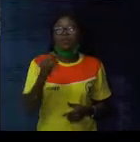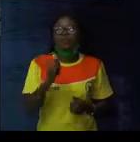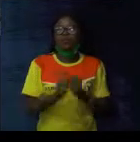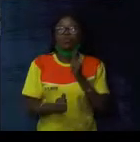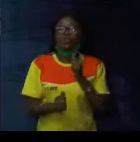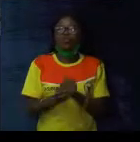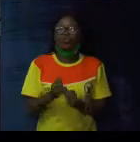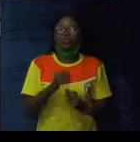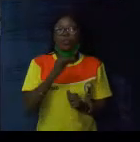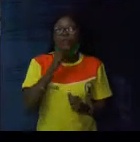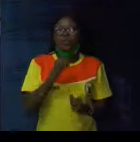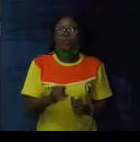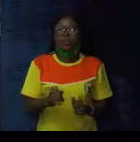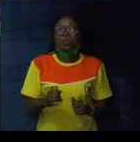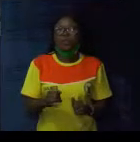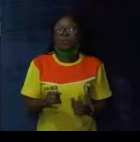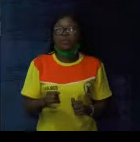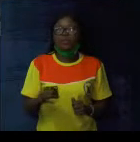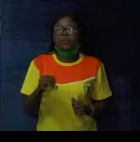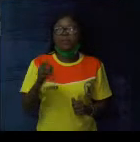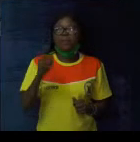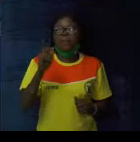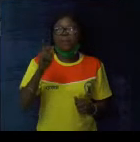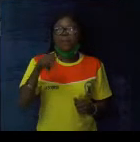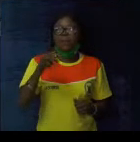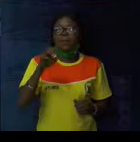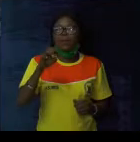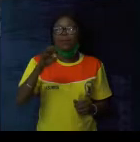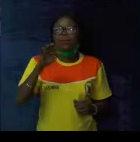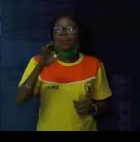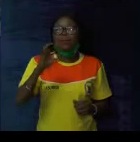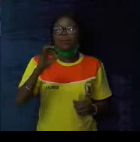to this CD?